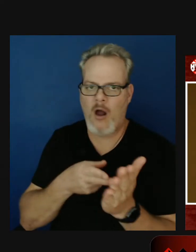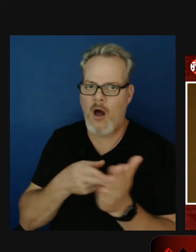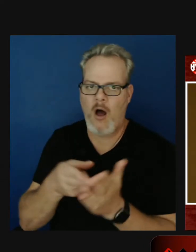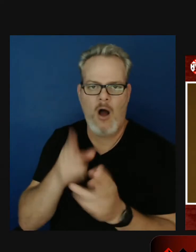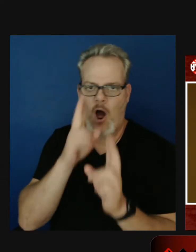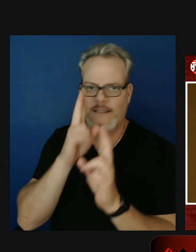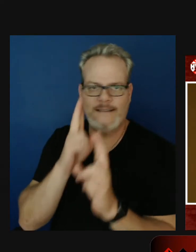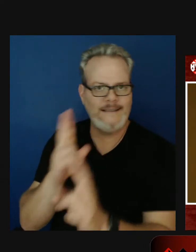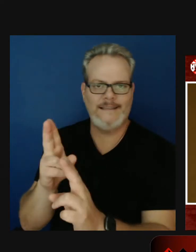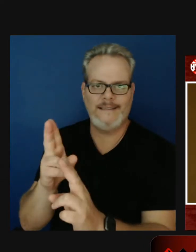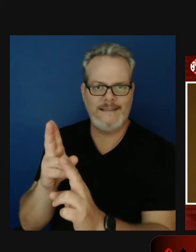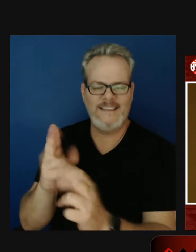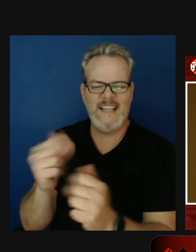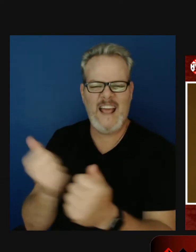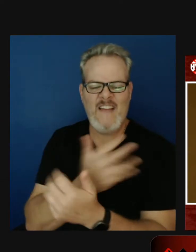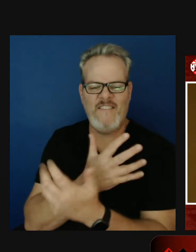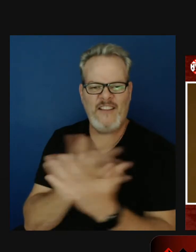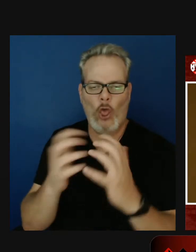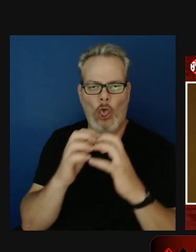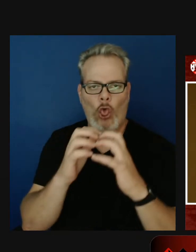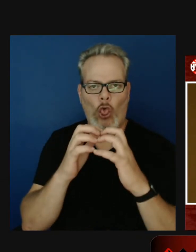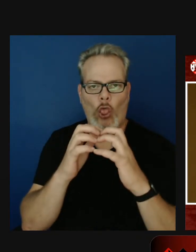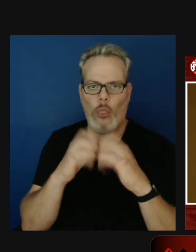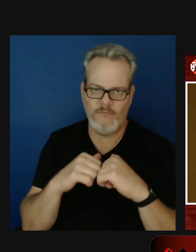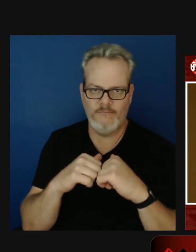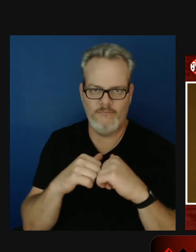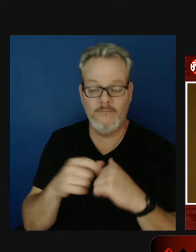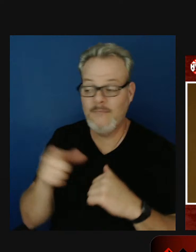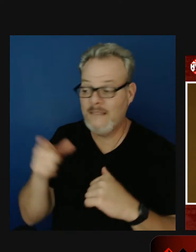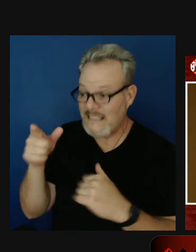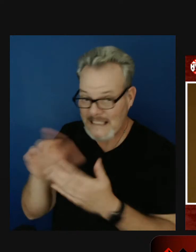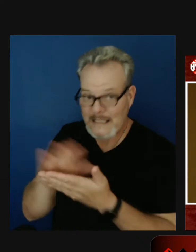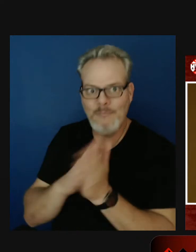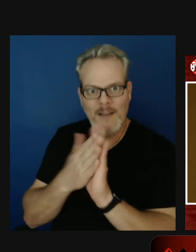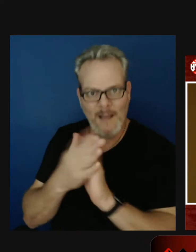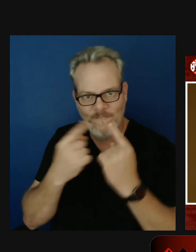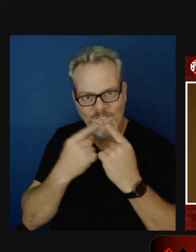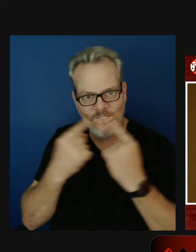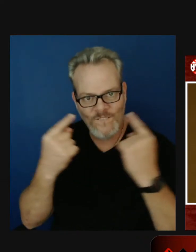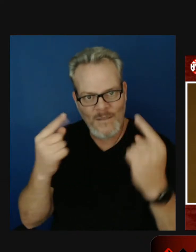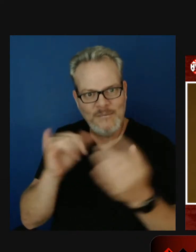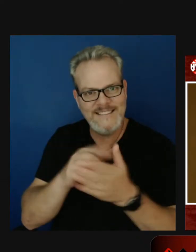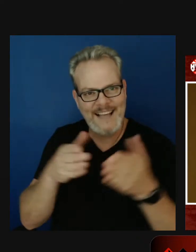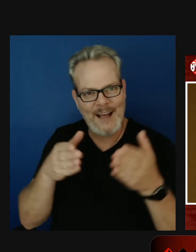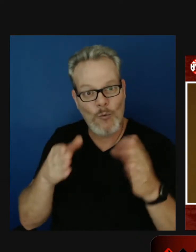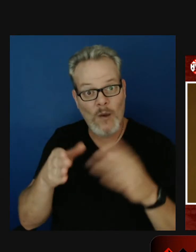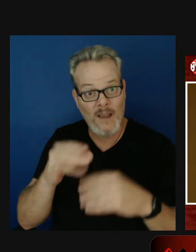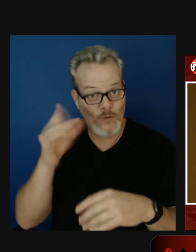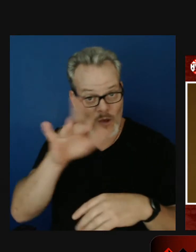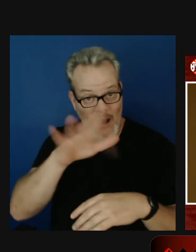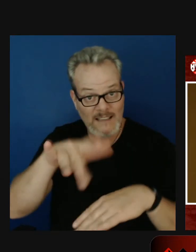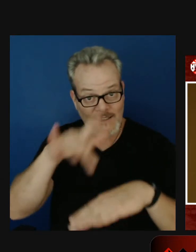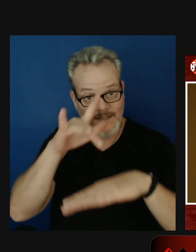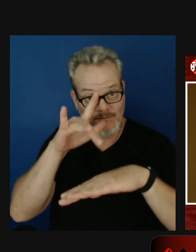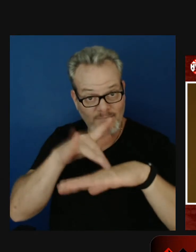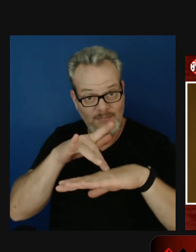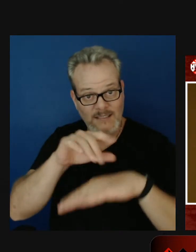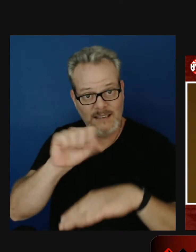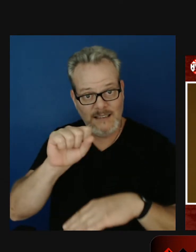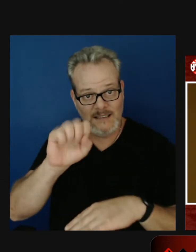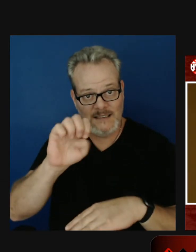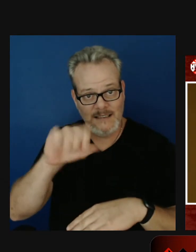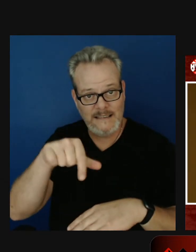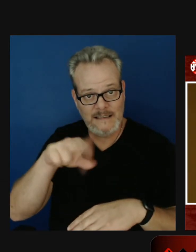This is all a scam, and it all fell apart. And he became really famous that way. If anyone's ever been to Sequoia Kings Canyon National Park,